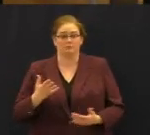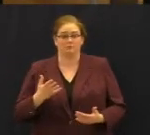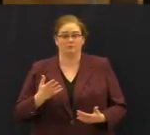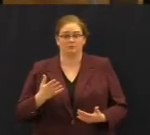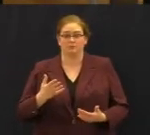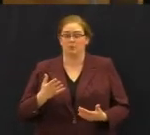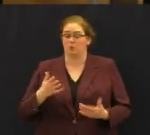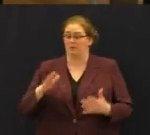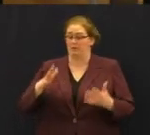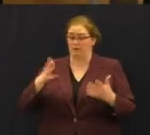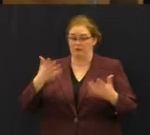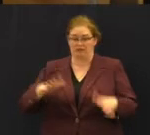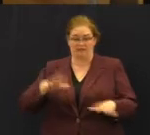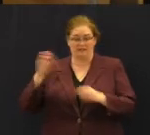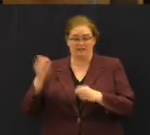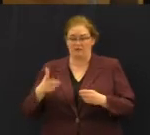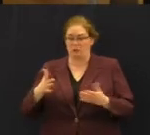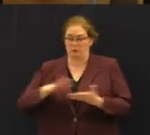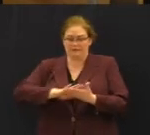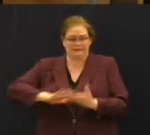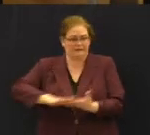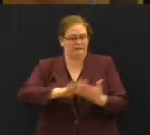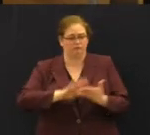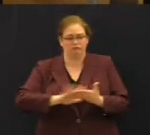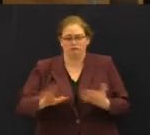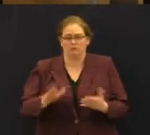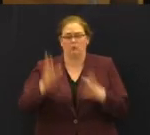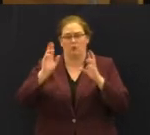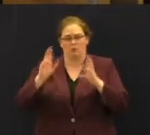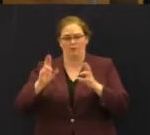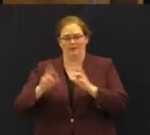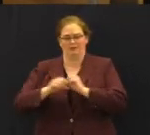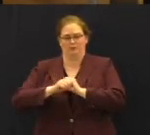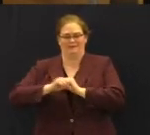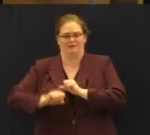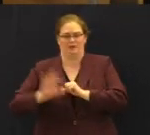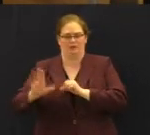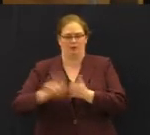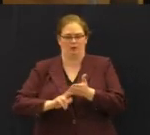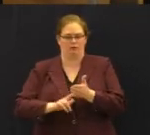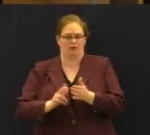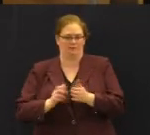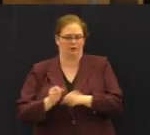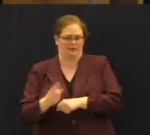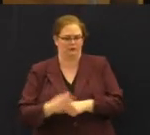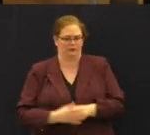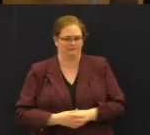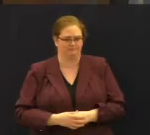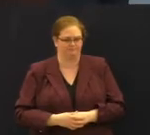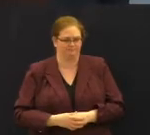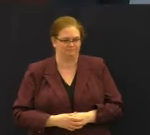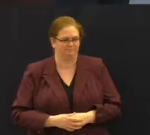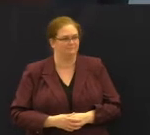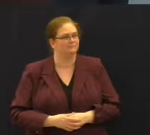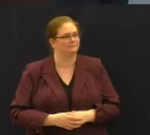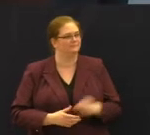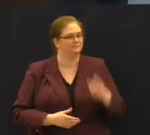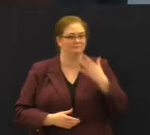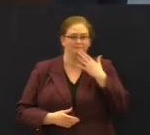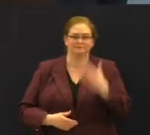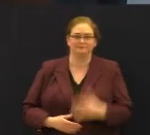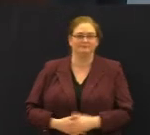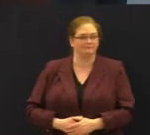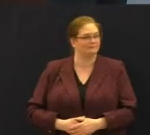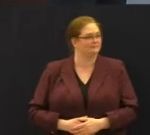the site clean, and we are hoping to extend that contract for the next year. Okay, any questions for Deanna?